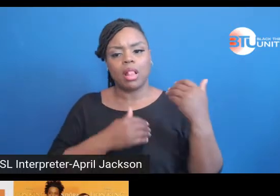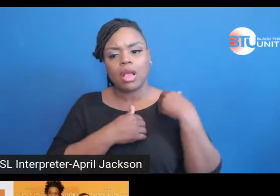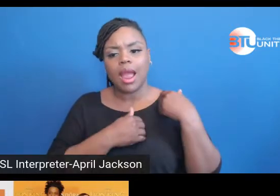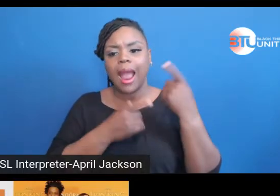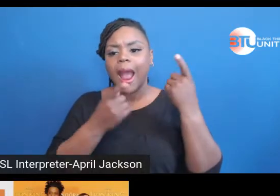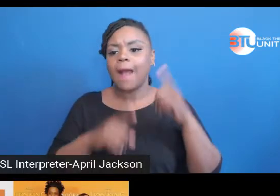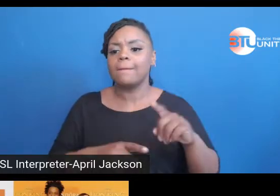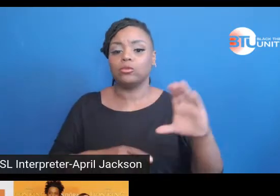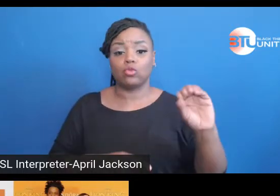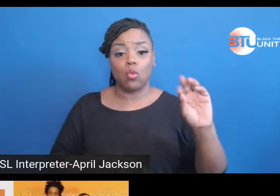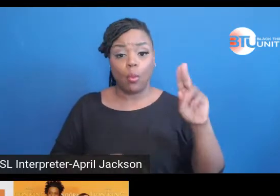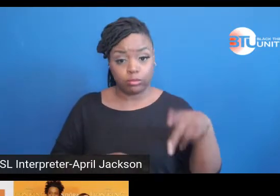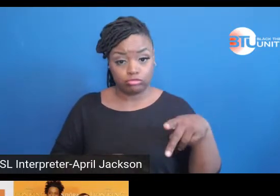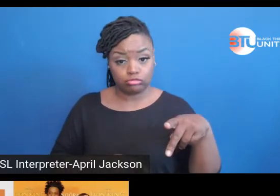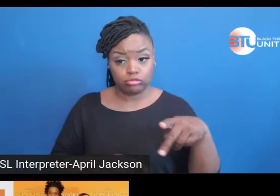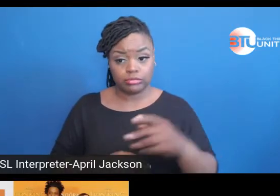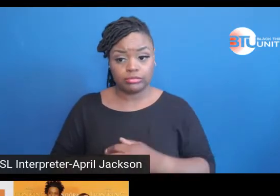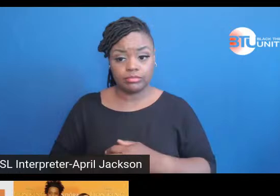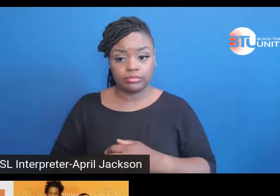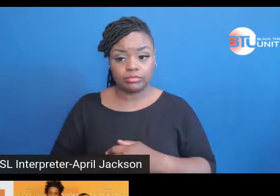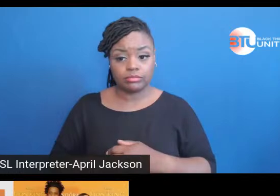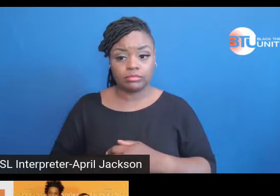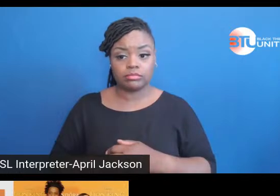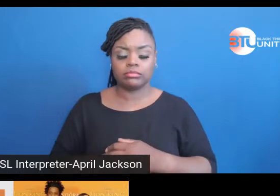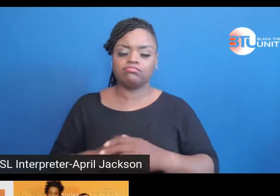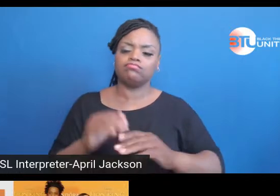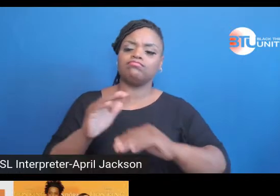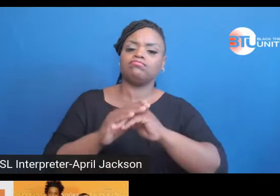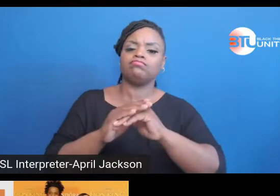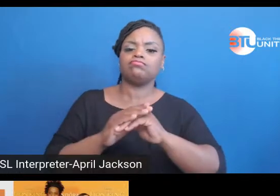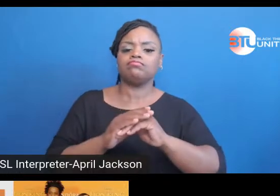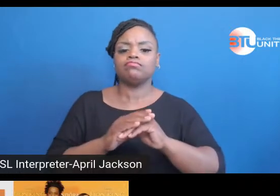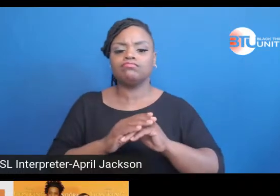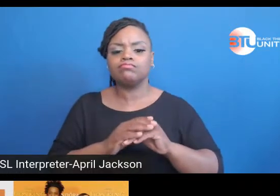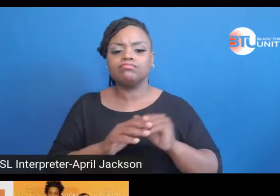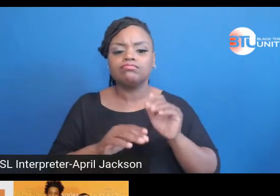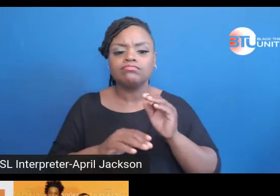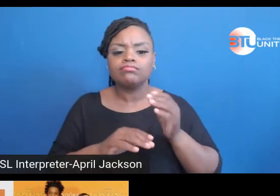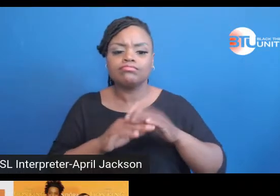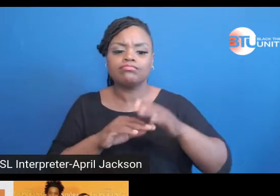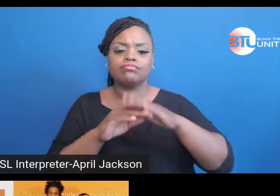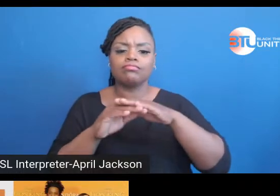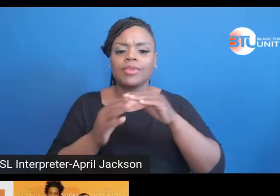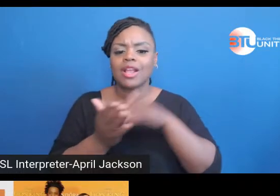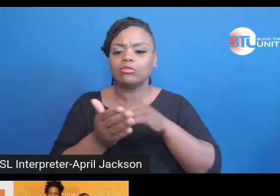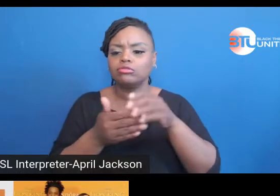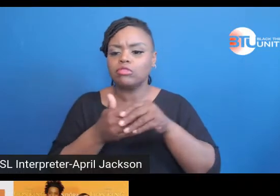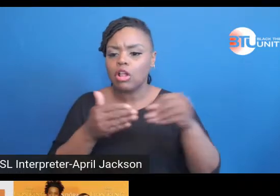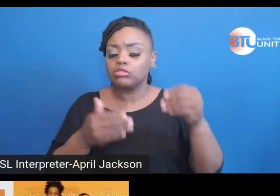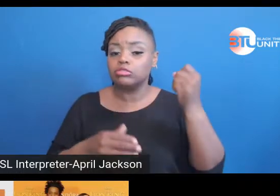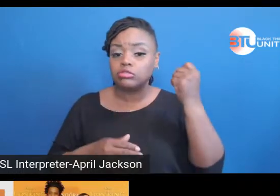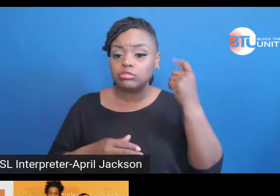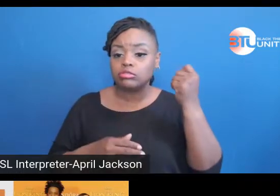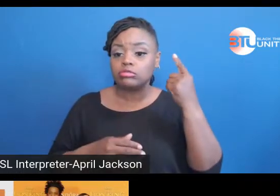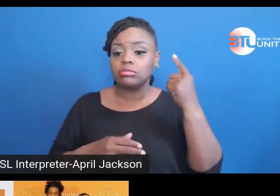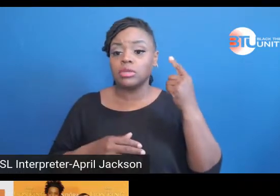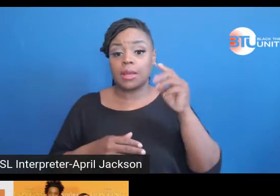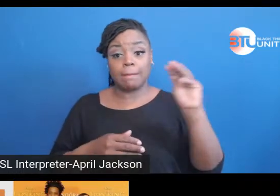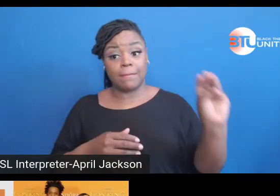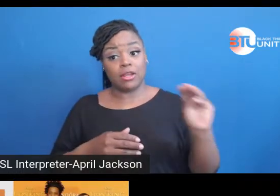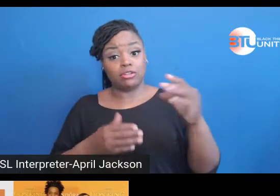they've invested. So if you invested $1,000 in a company and something happens, you're only liable up